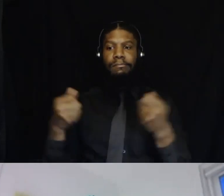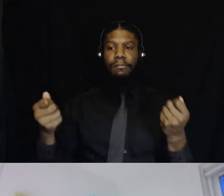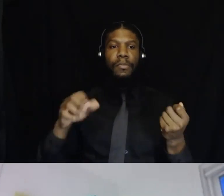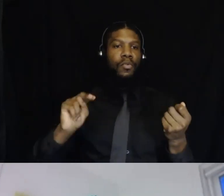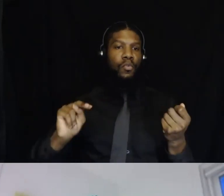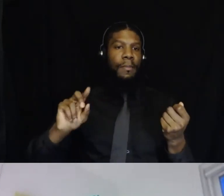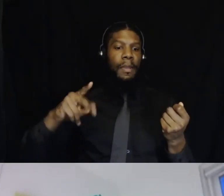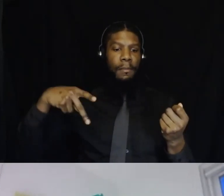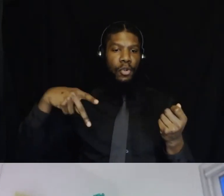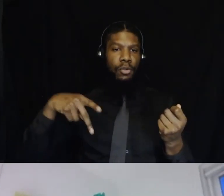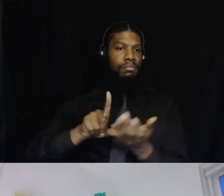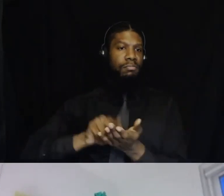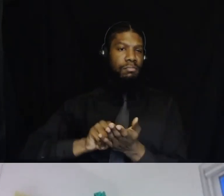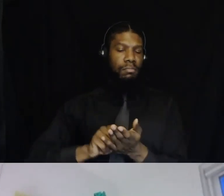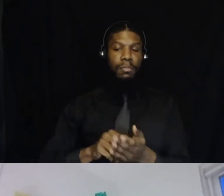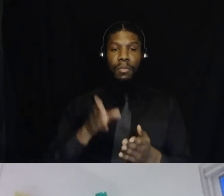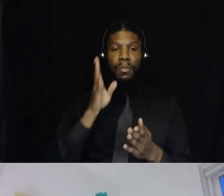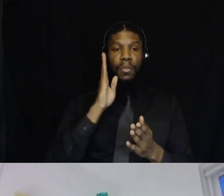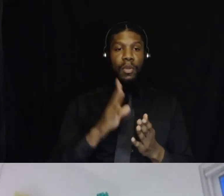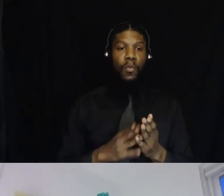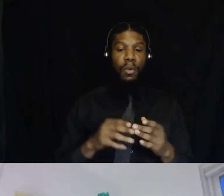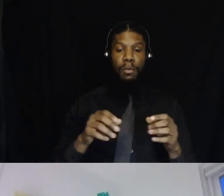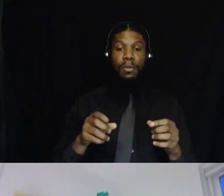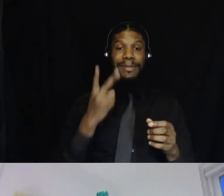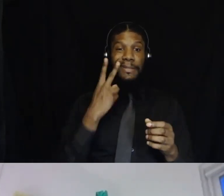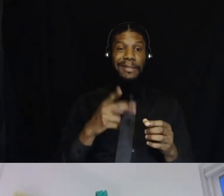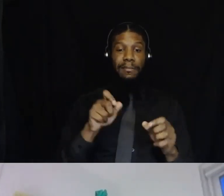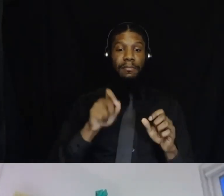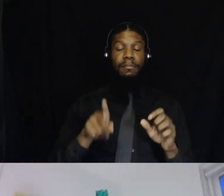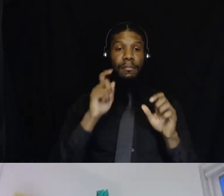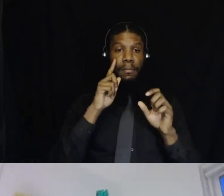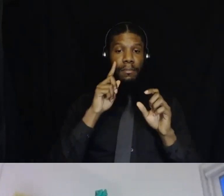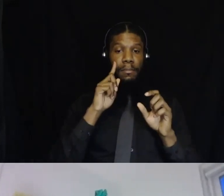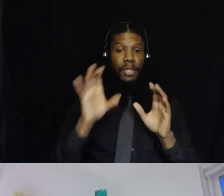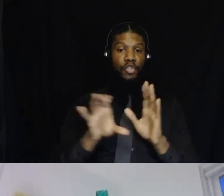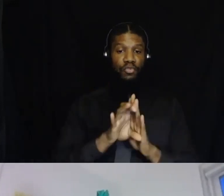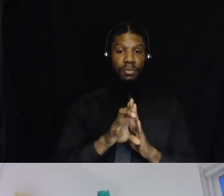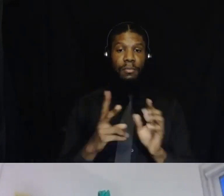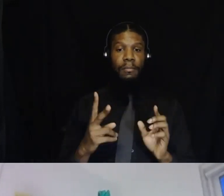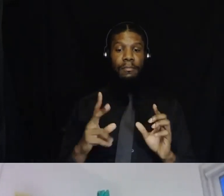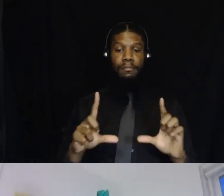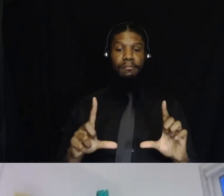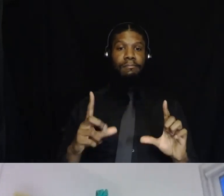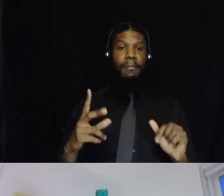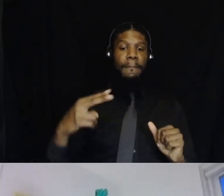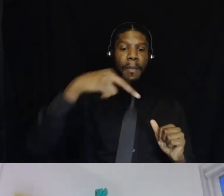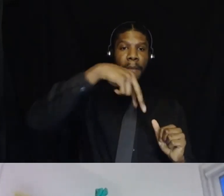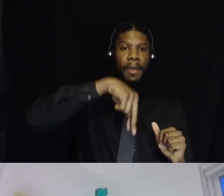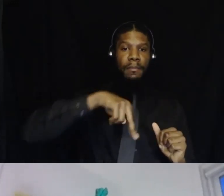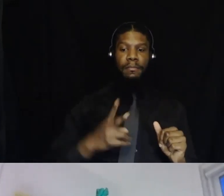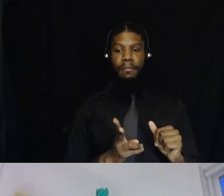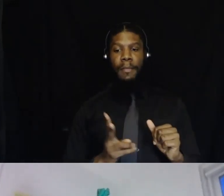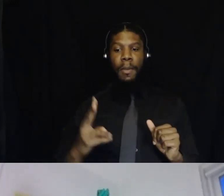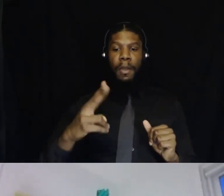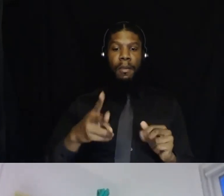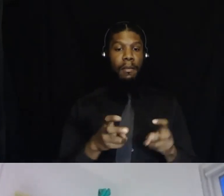images. You're gonna arrange your images on your paper. So you have like a larger piece of paper to take these smaller images and make a